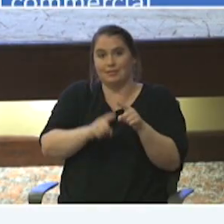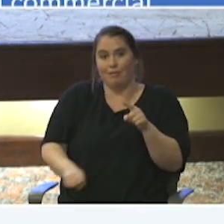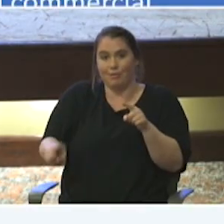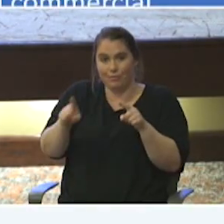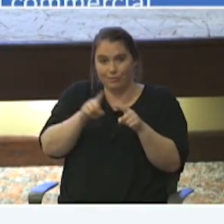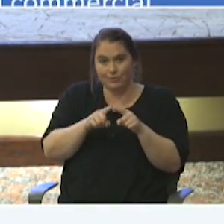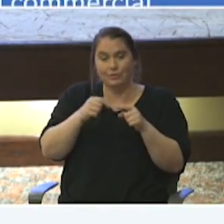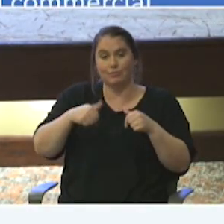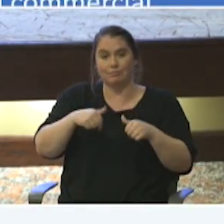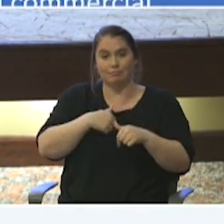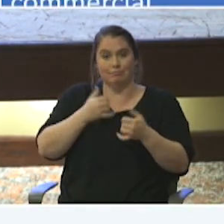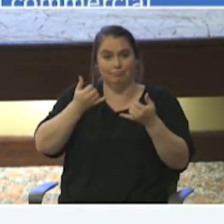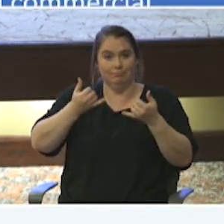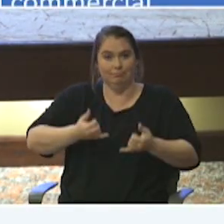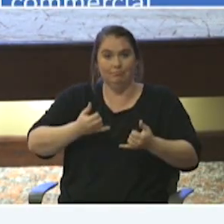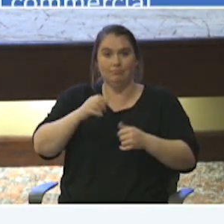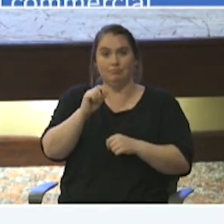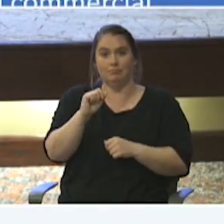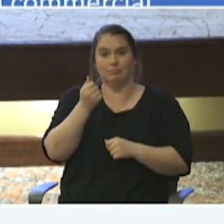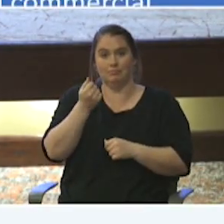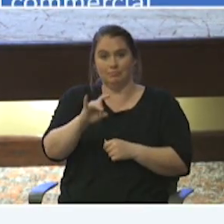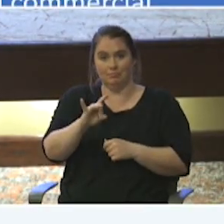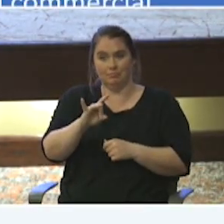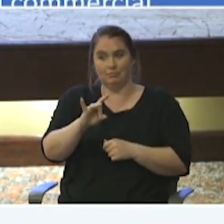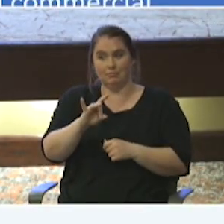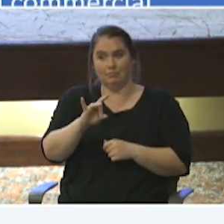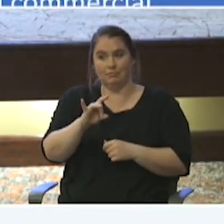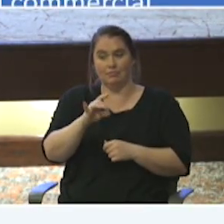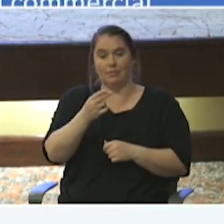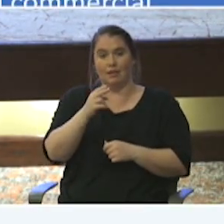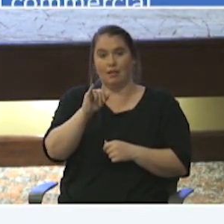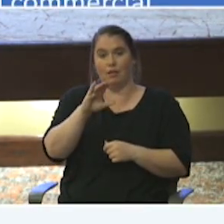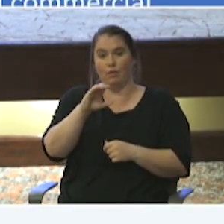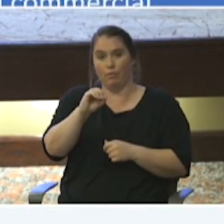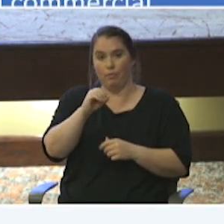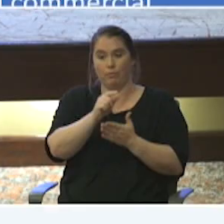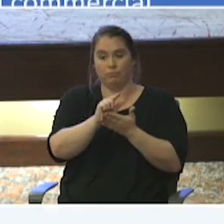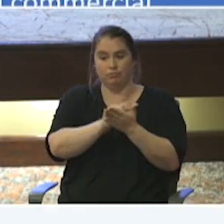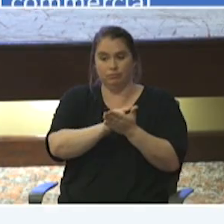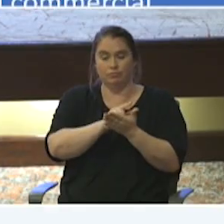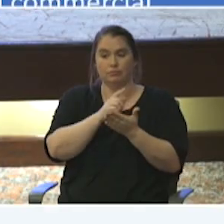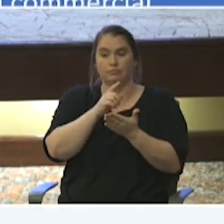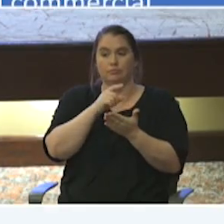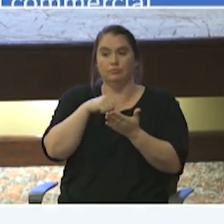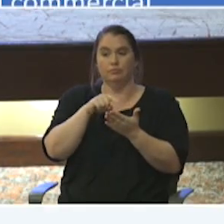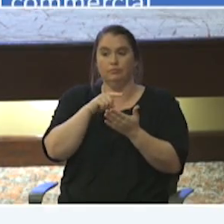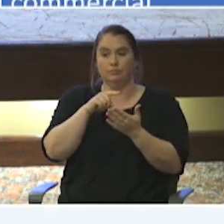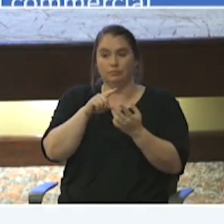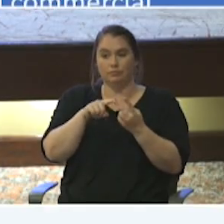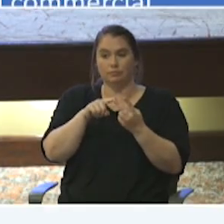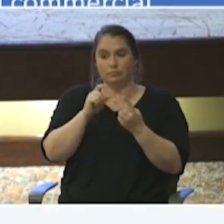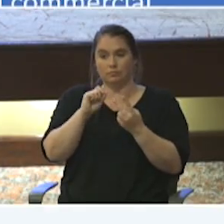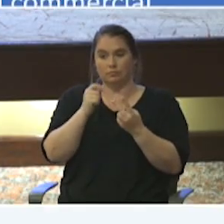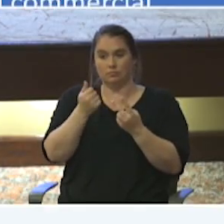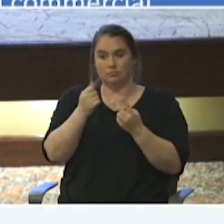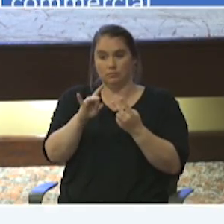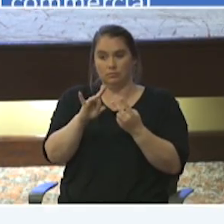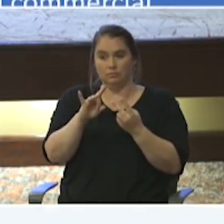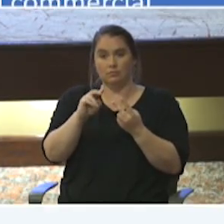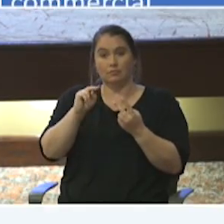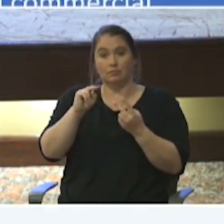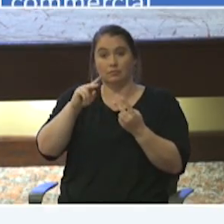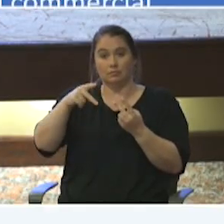We are currently under the 2018 I-codes and then the 2020 NEC. The most